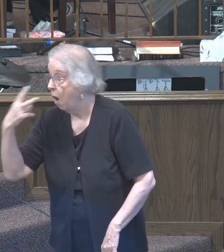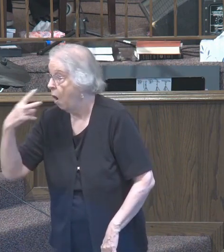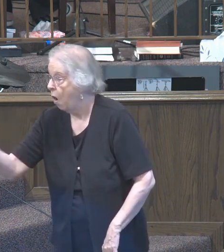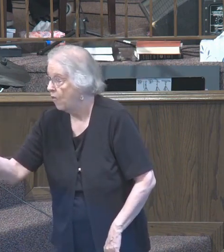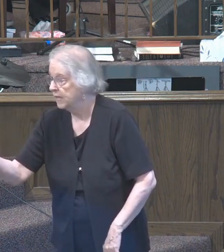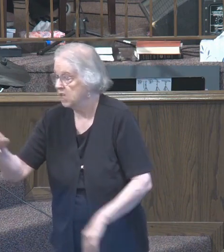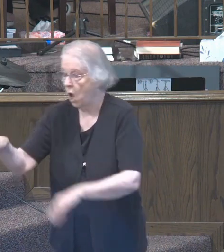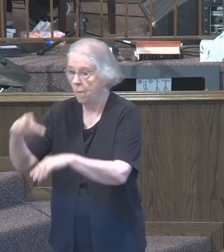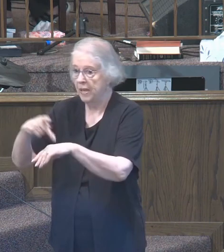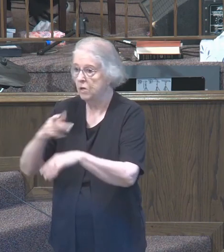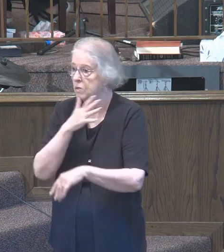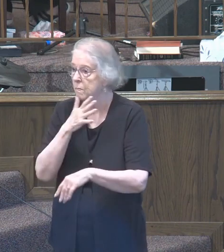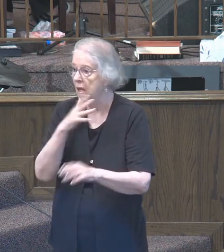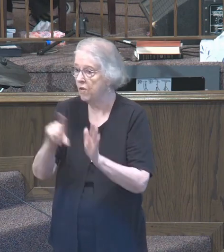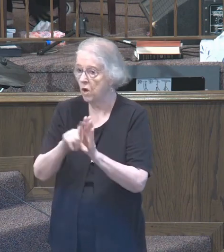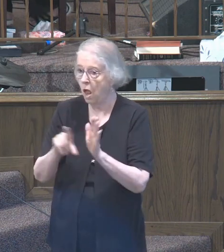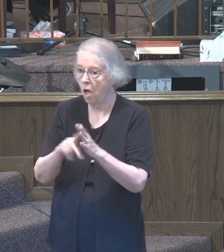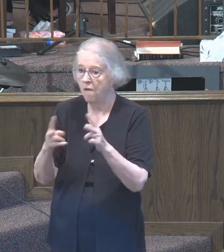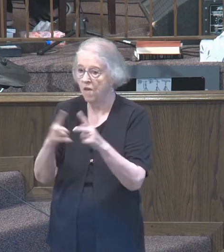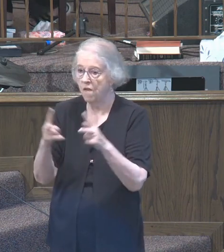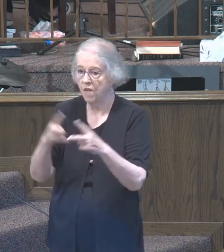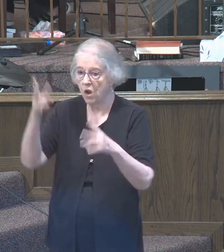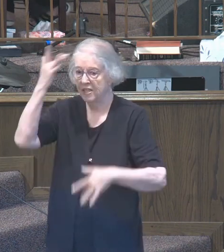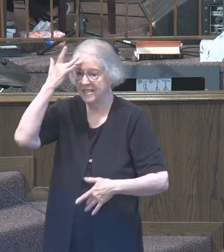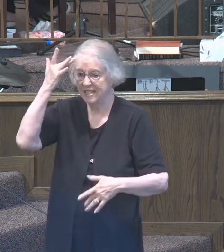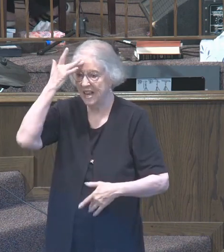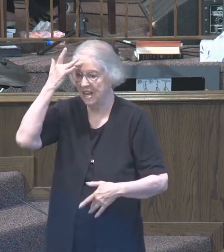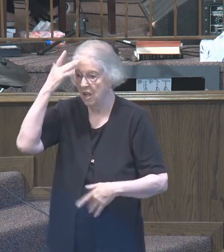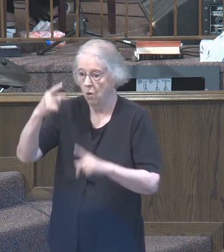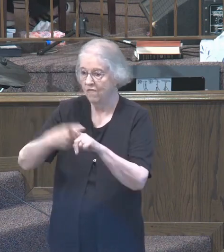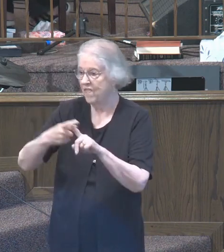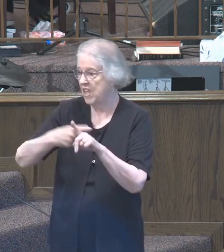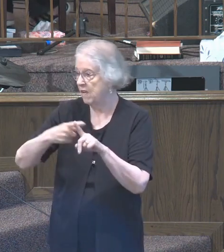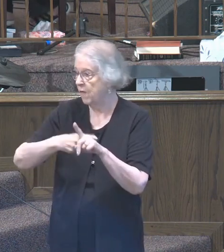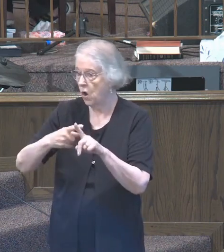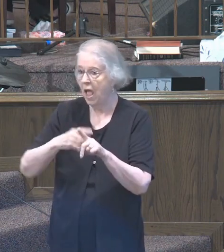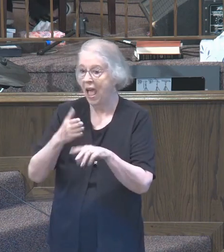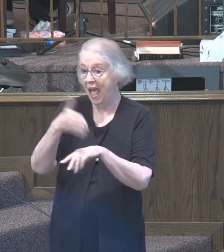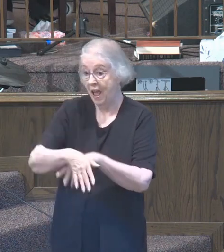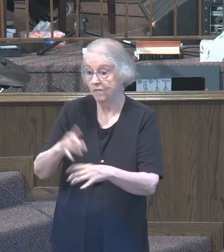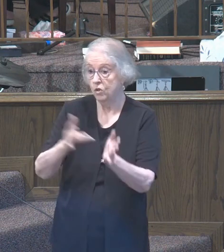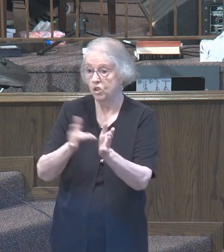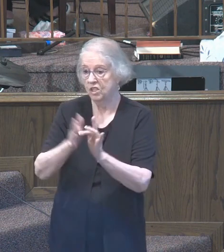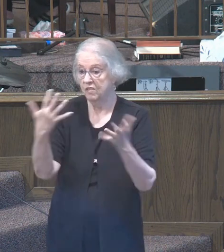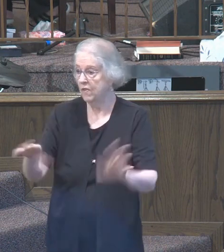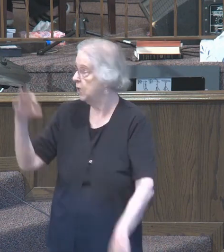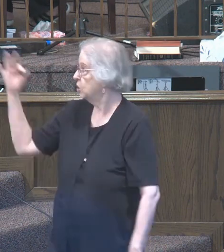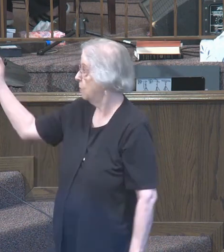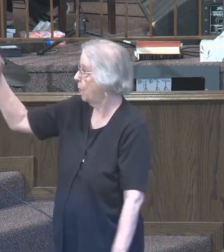up with fever. You see, what happened after Jesus preached the Sermon on the Mount is what we